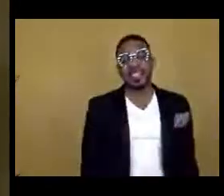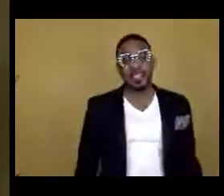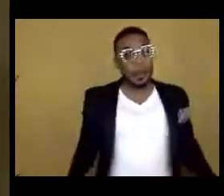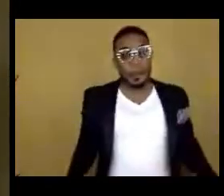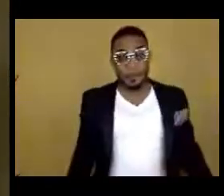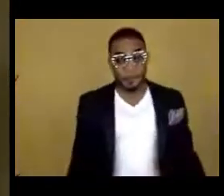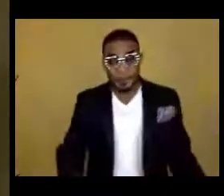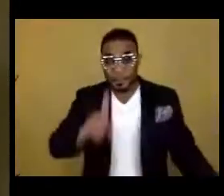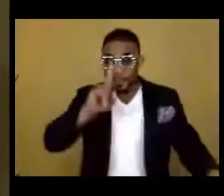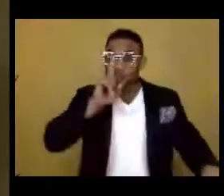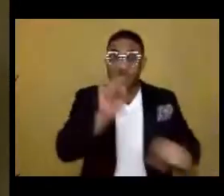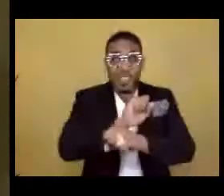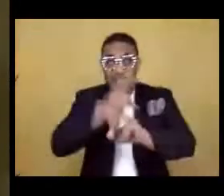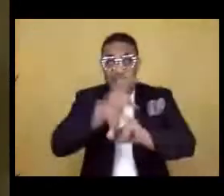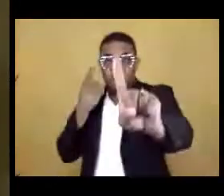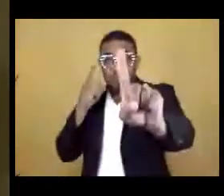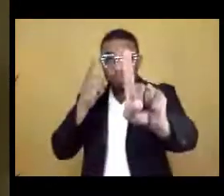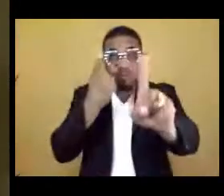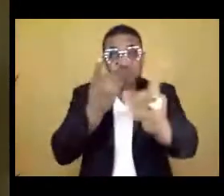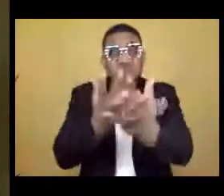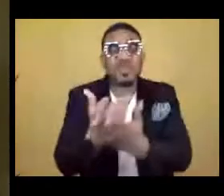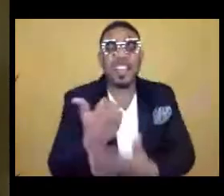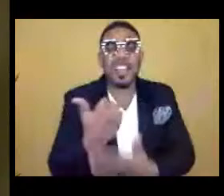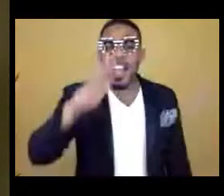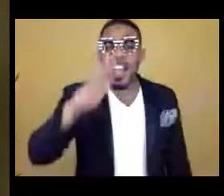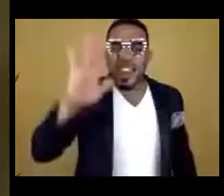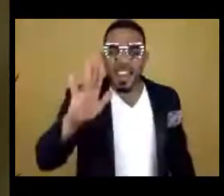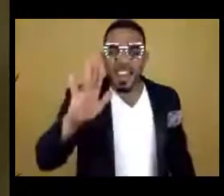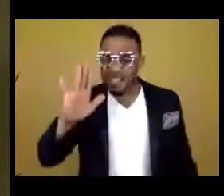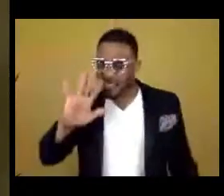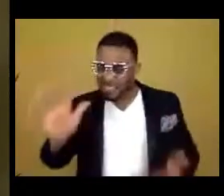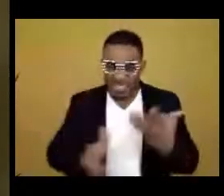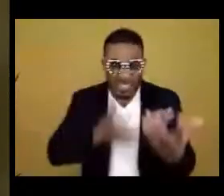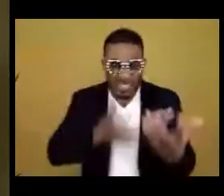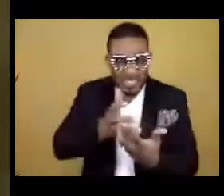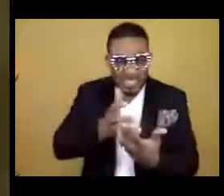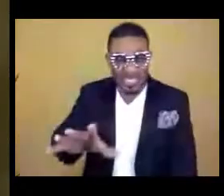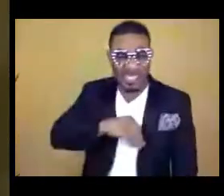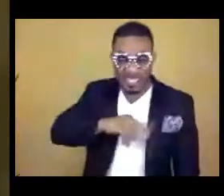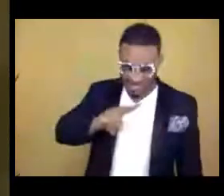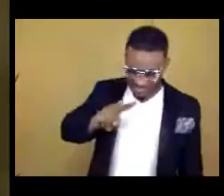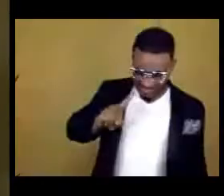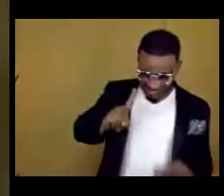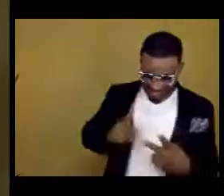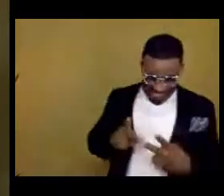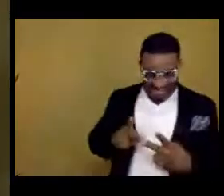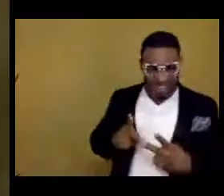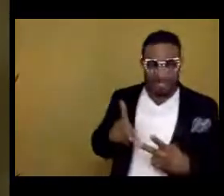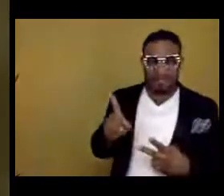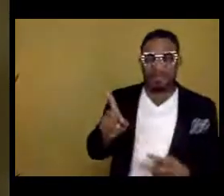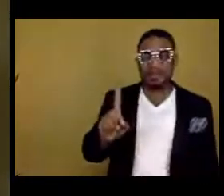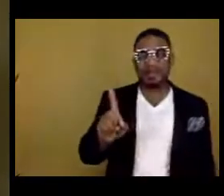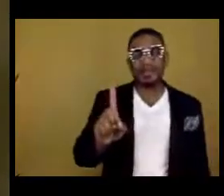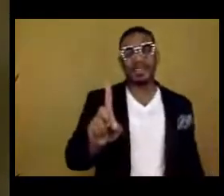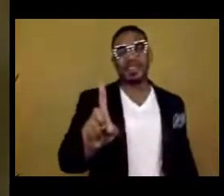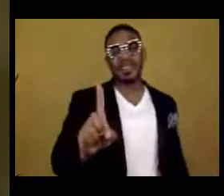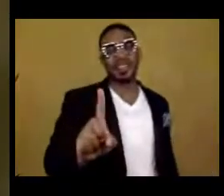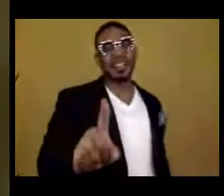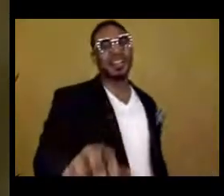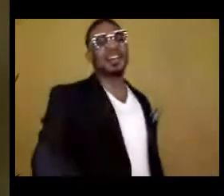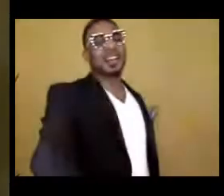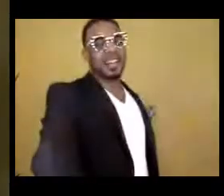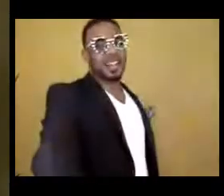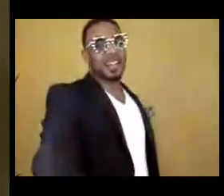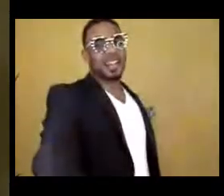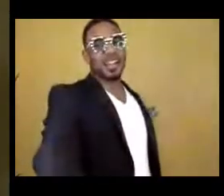test. Destiny beckoned, I never reckoned second best. I won't